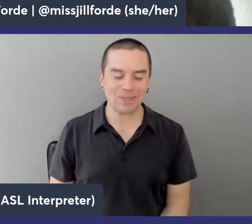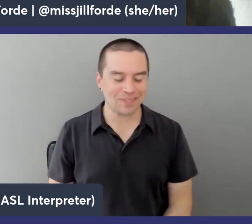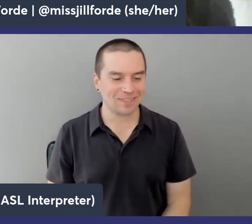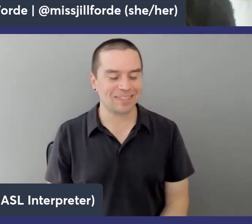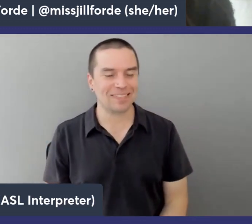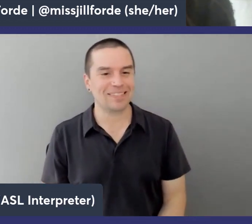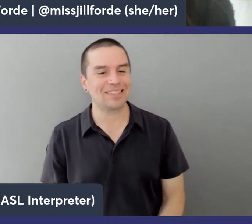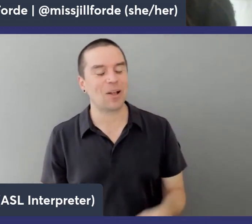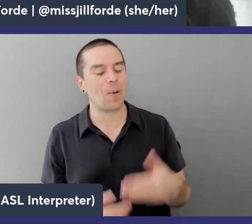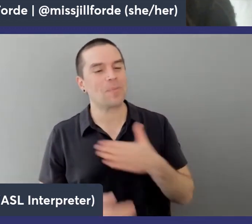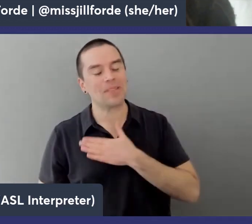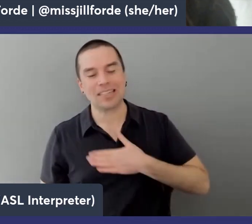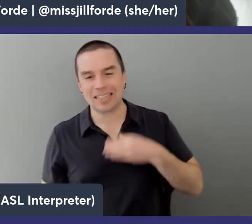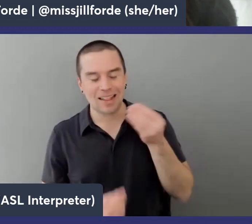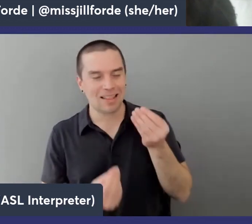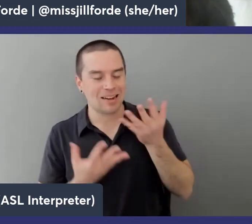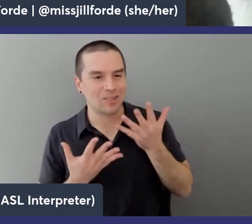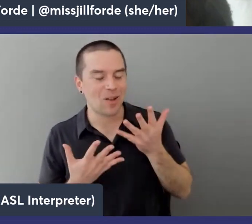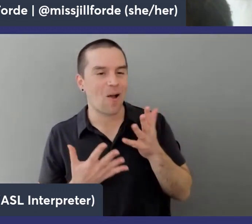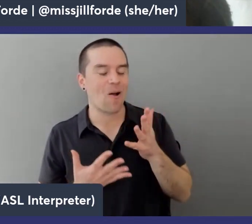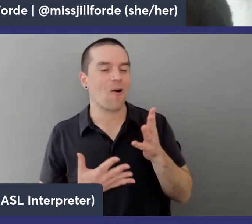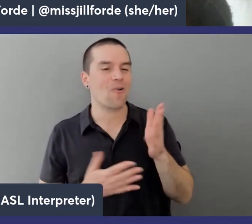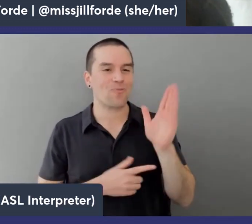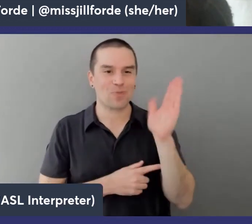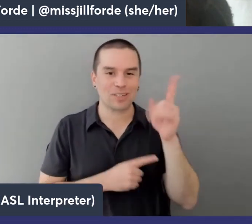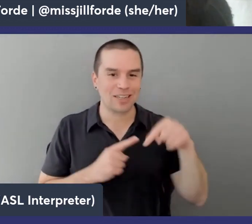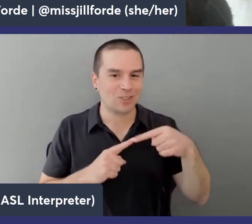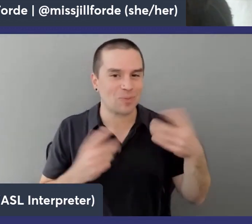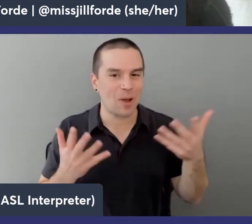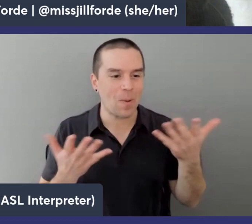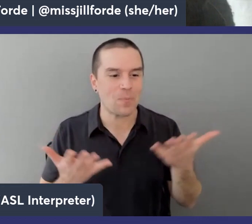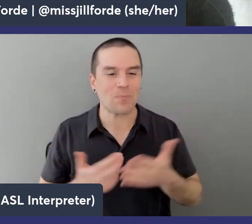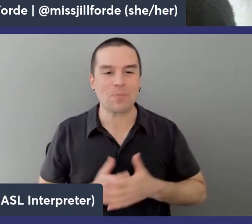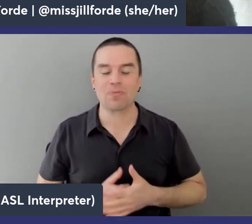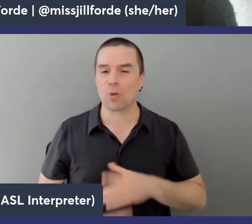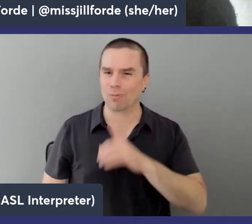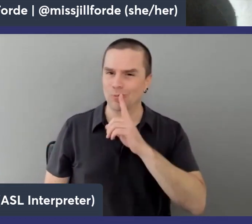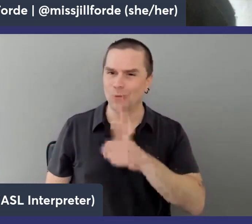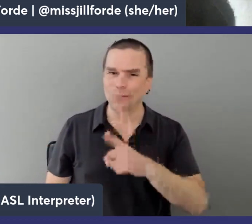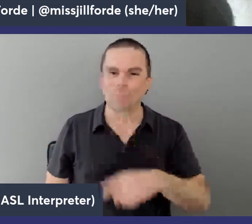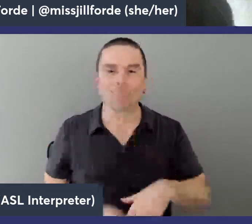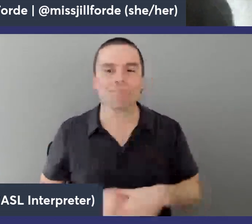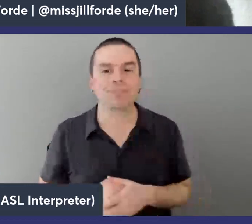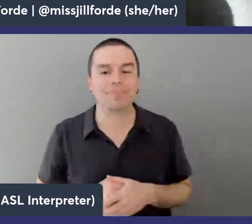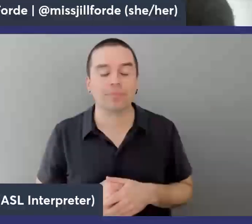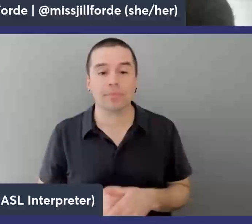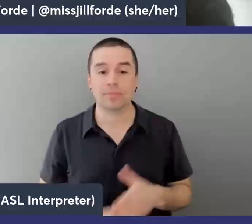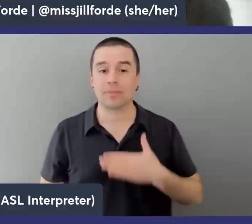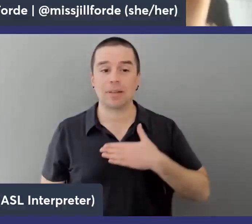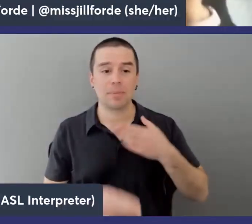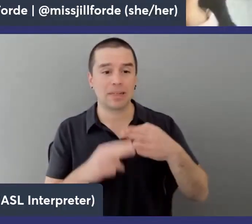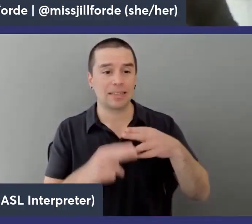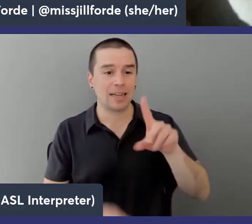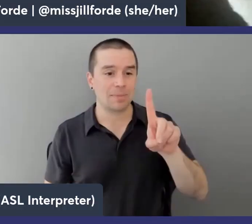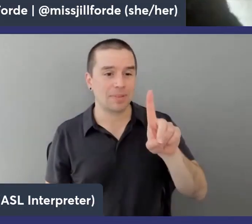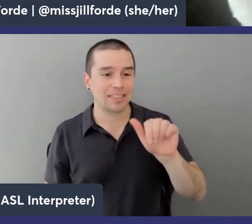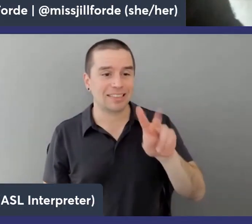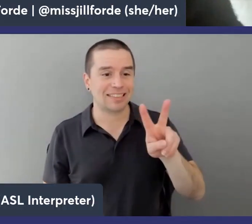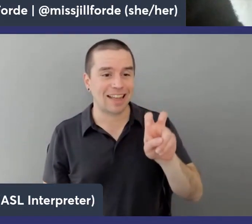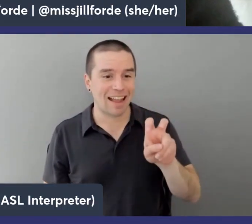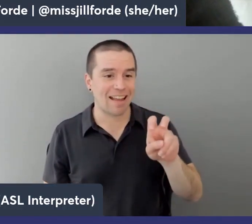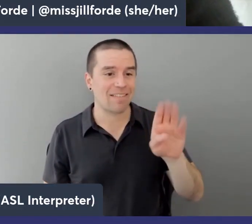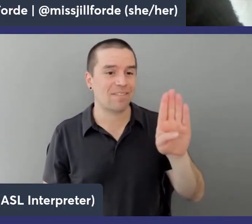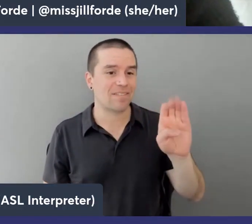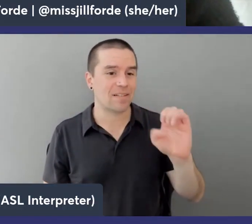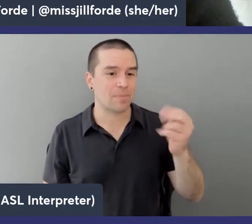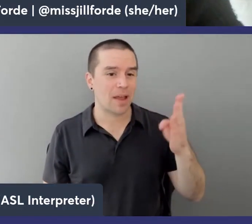Why don't you let us know what we're gonna dig into here today? Sure. So my name is Dave Beckberg. I'm a senior graph architect on